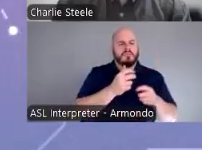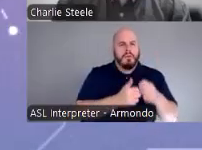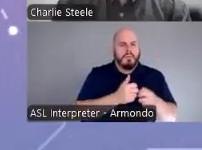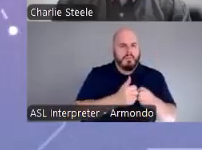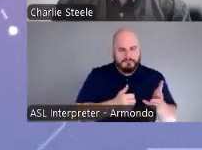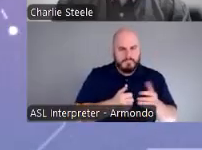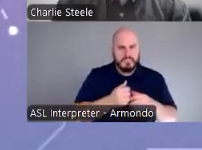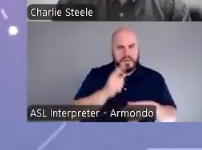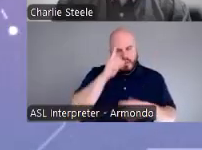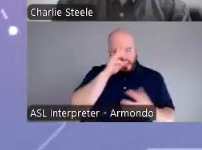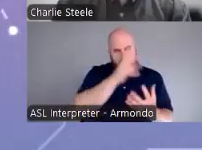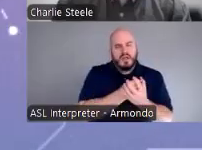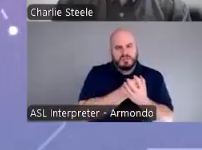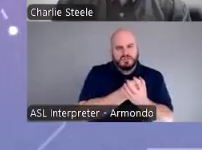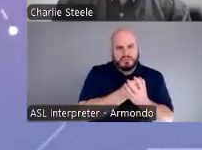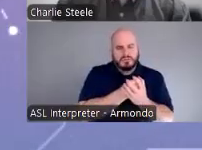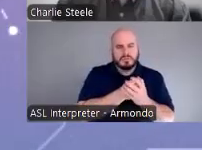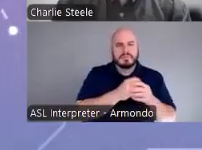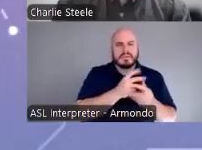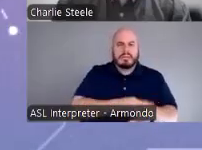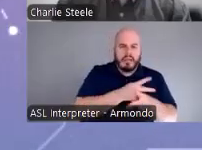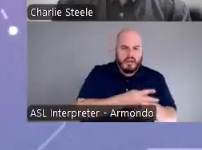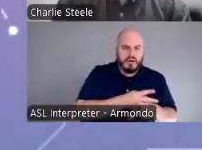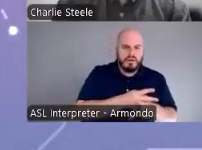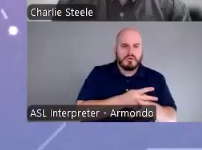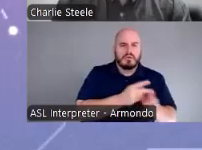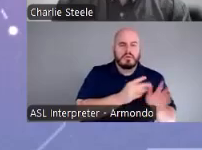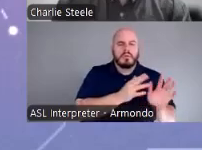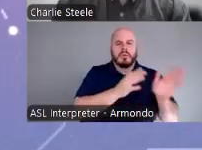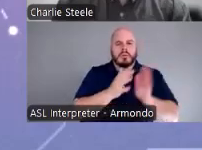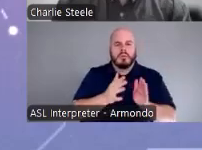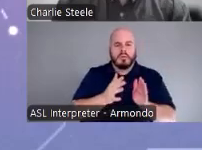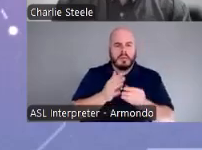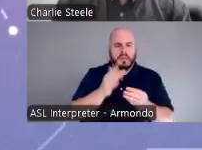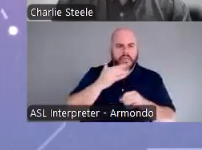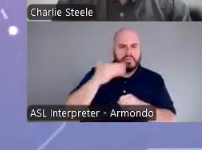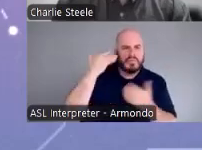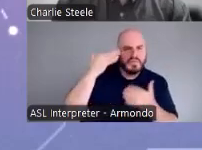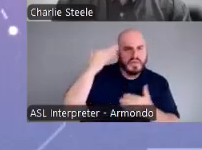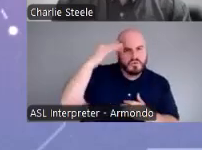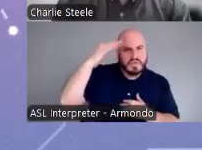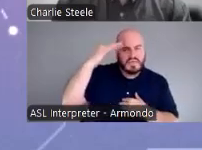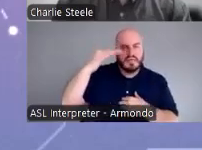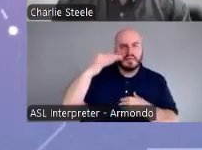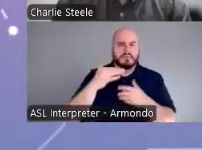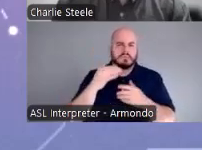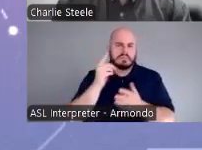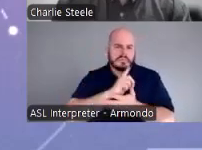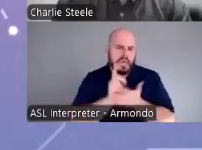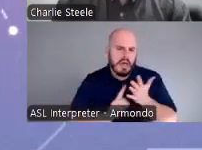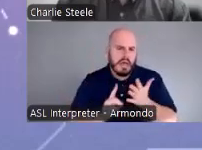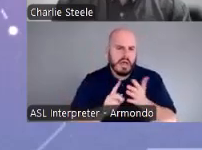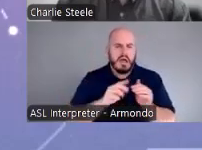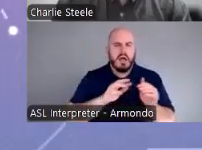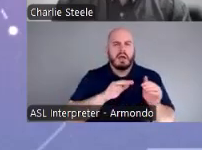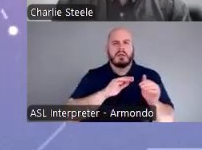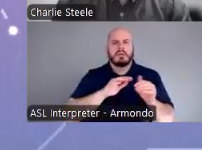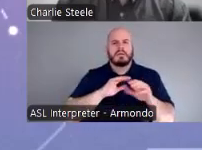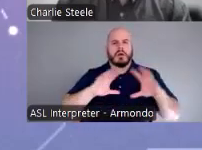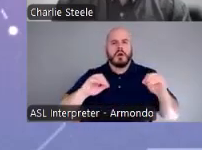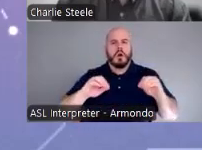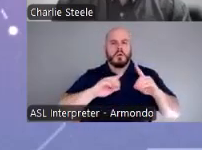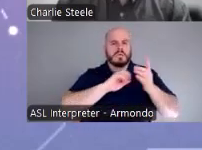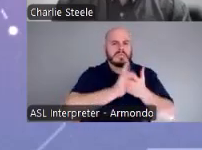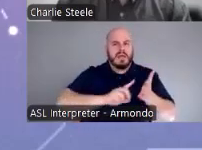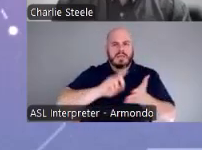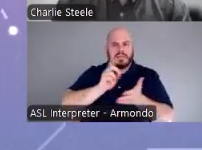concussion care, we try to find a theories, find a design. The design that we use here is co-design model. The